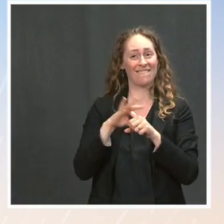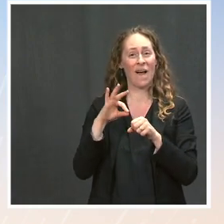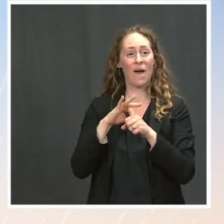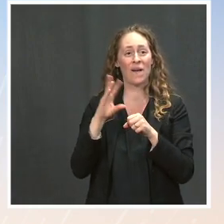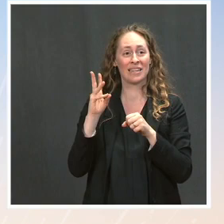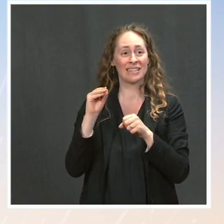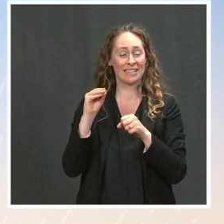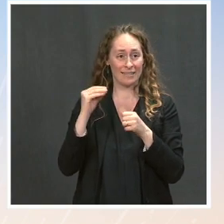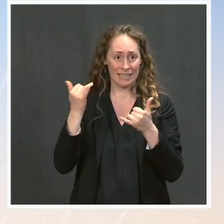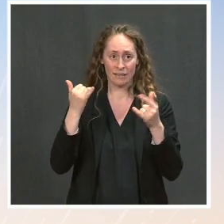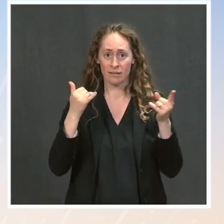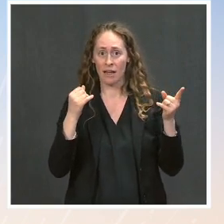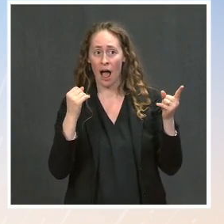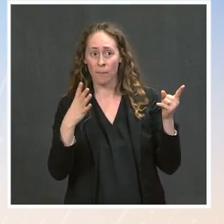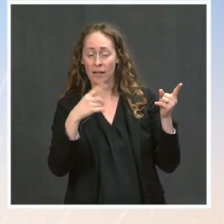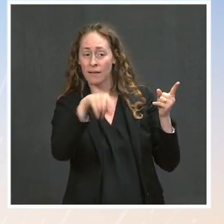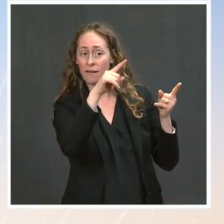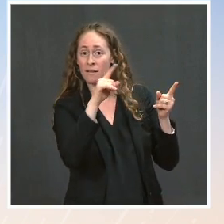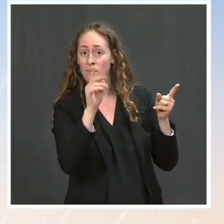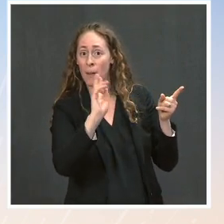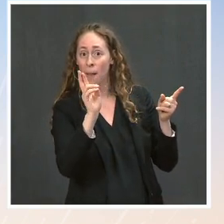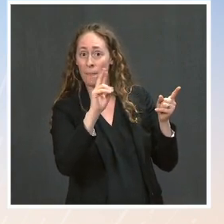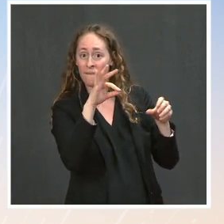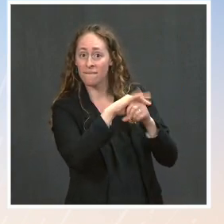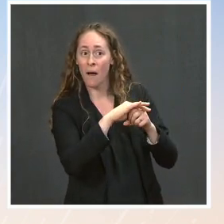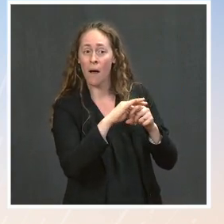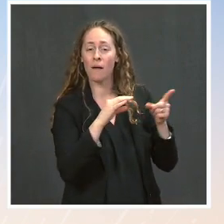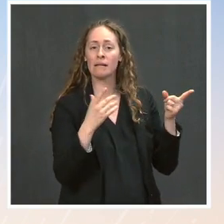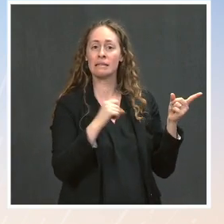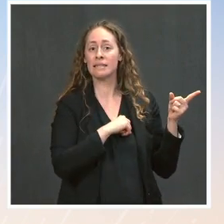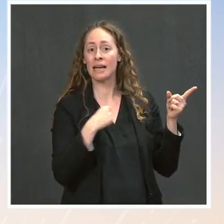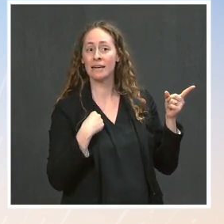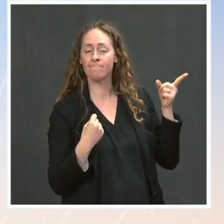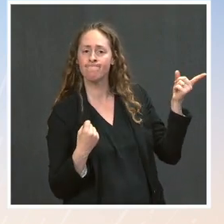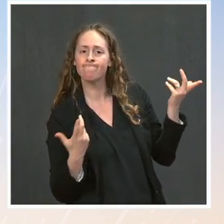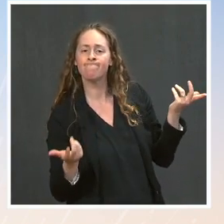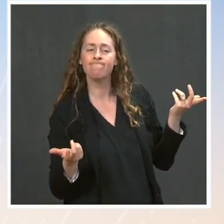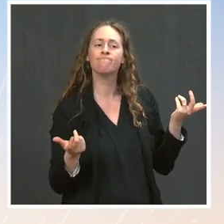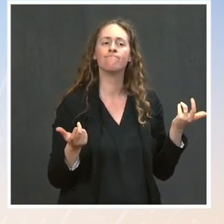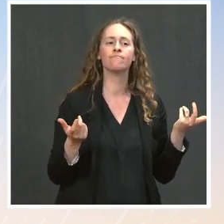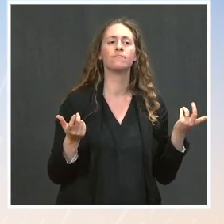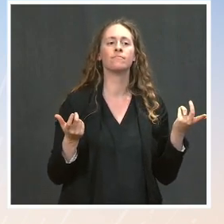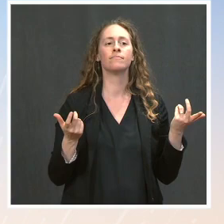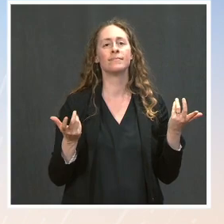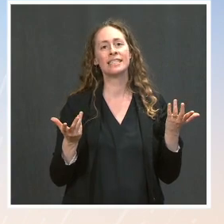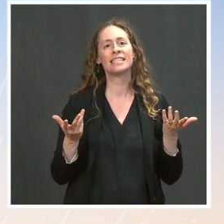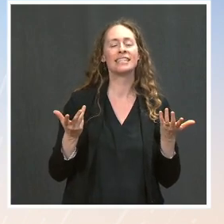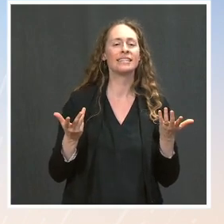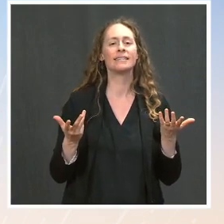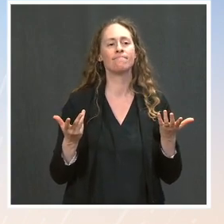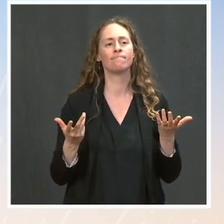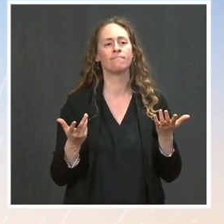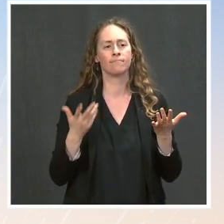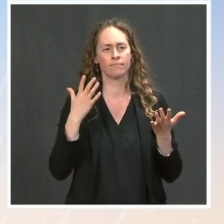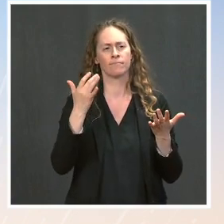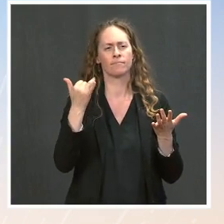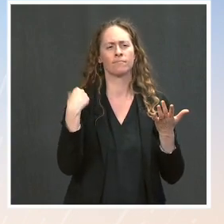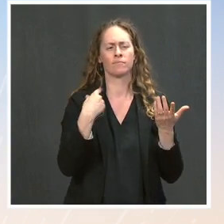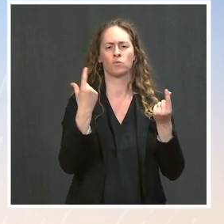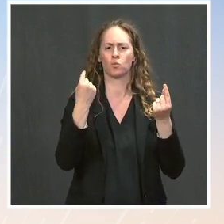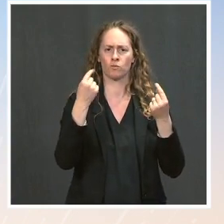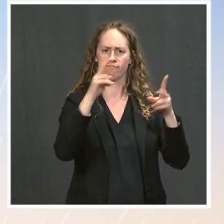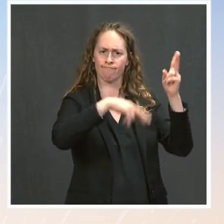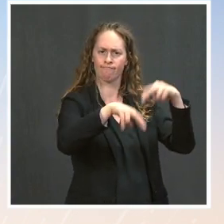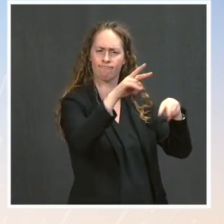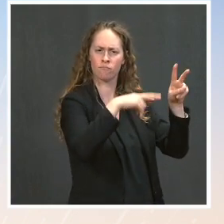and see how many votes they have. But I will say that where we are now is that we are certainly taking a look at the proposal. Right now,